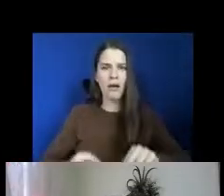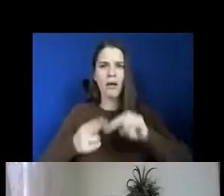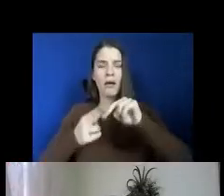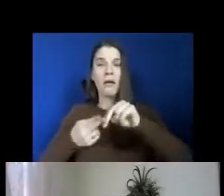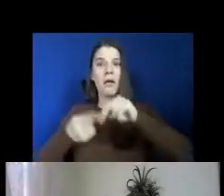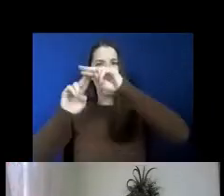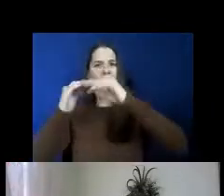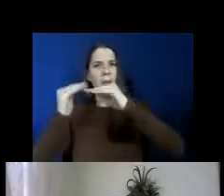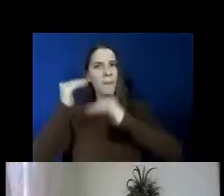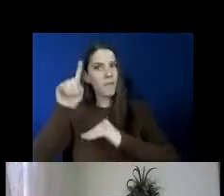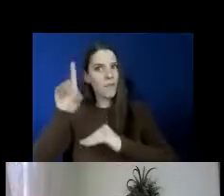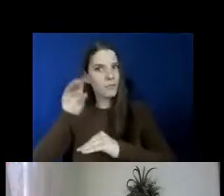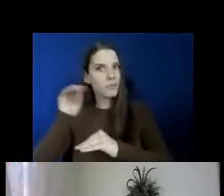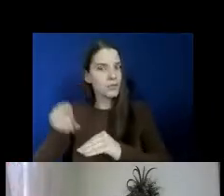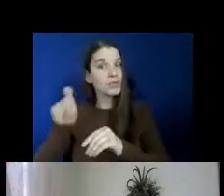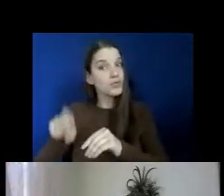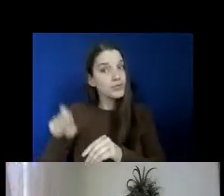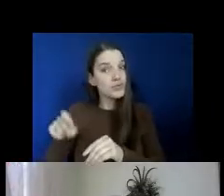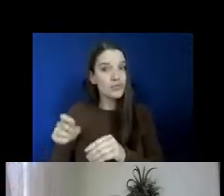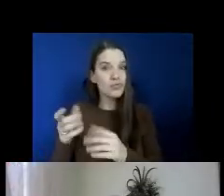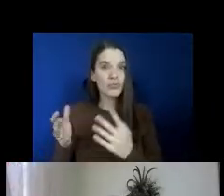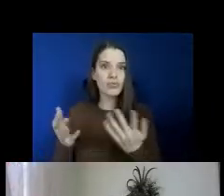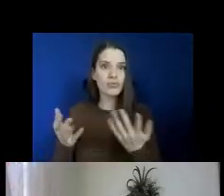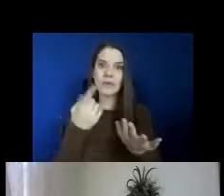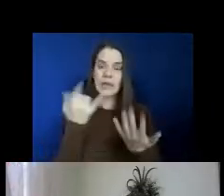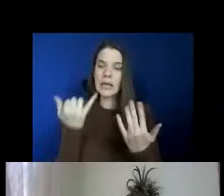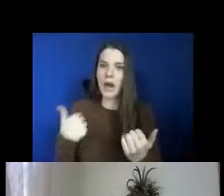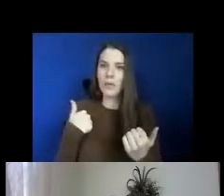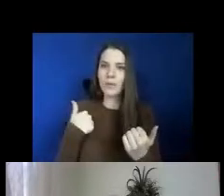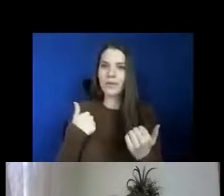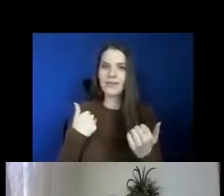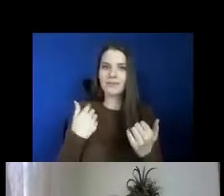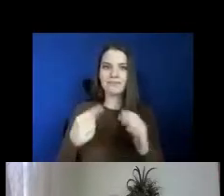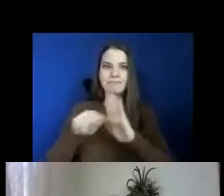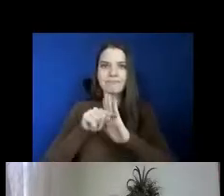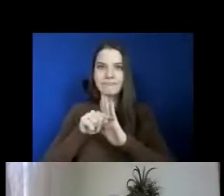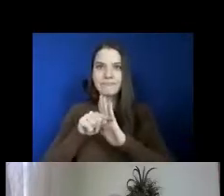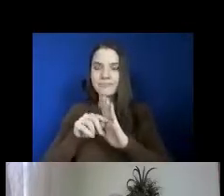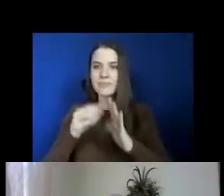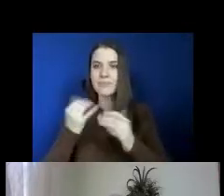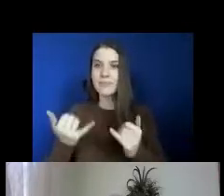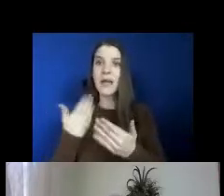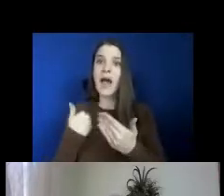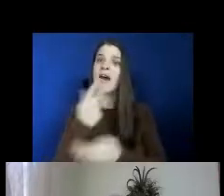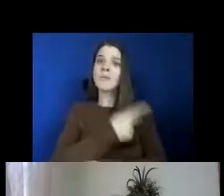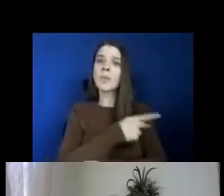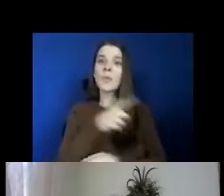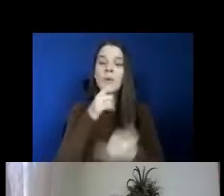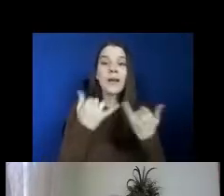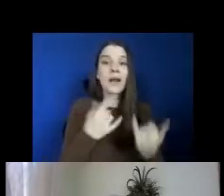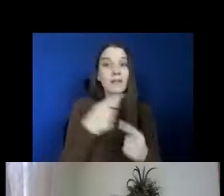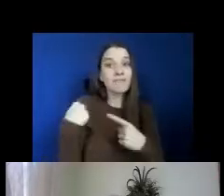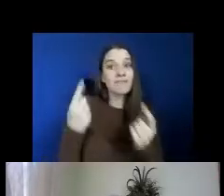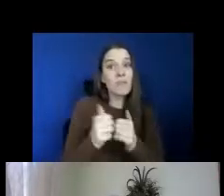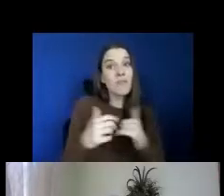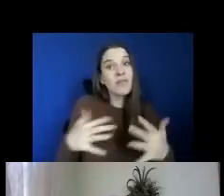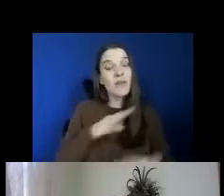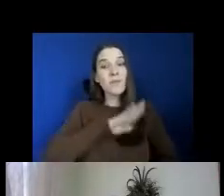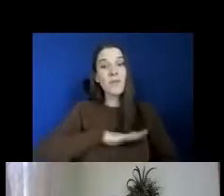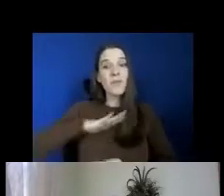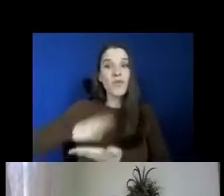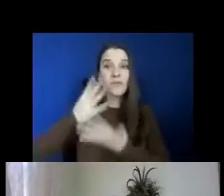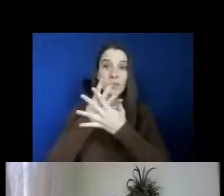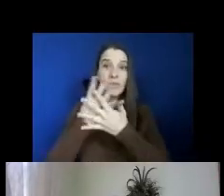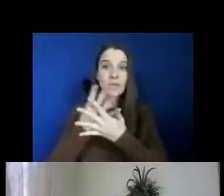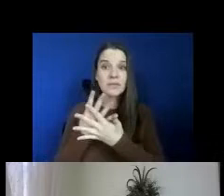100%, because we're now in a deficit. We now have patients who've gone without mammographic screening. And though